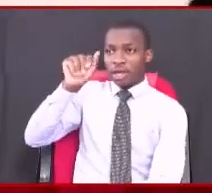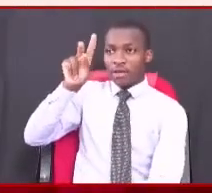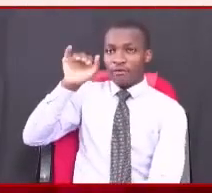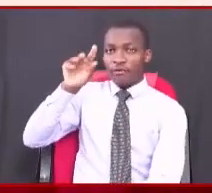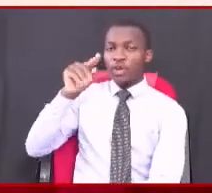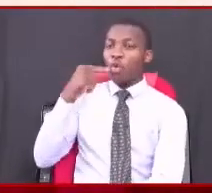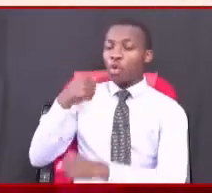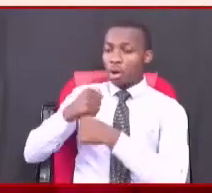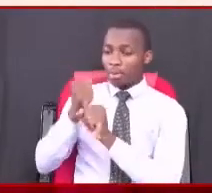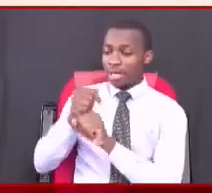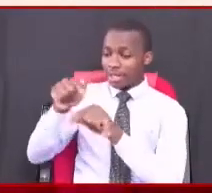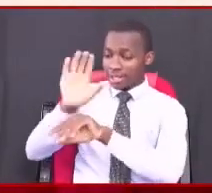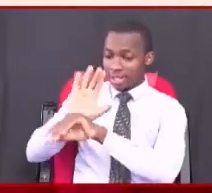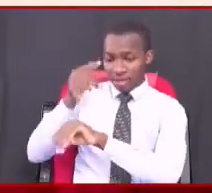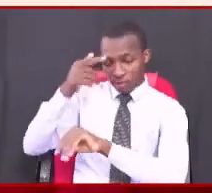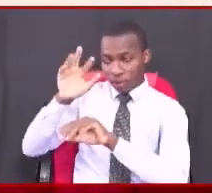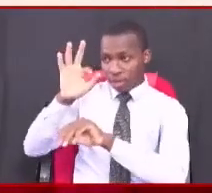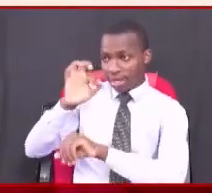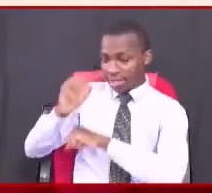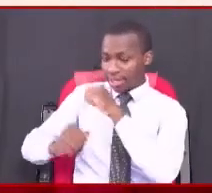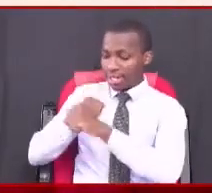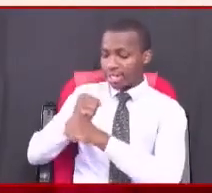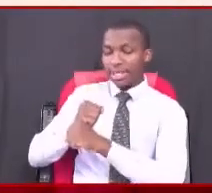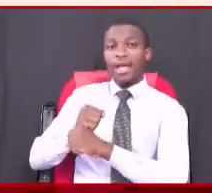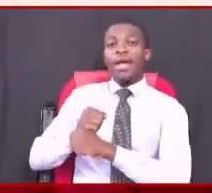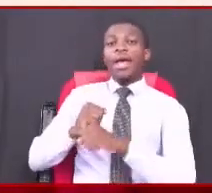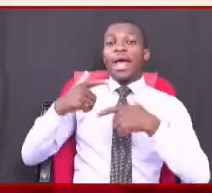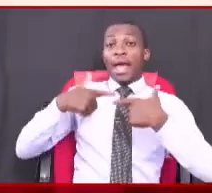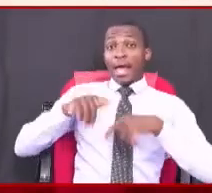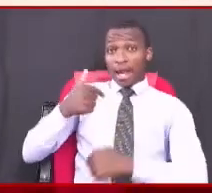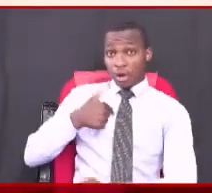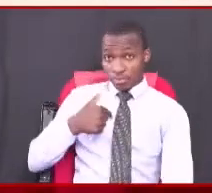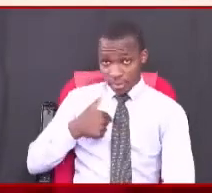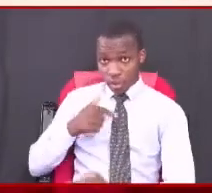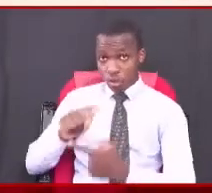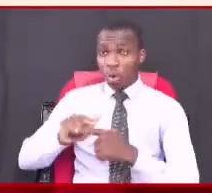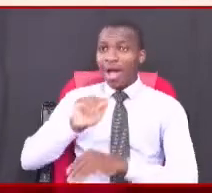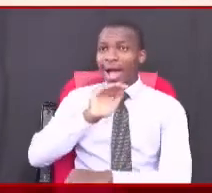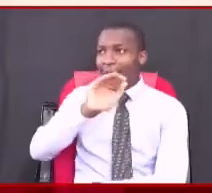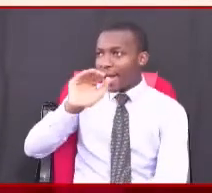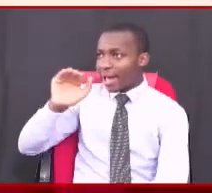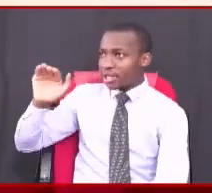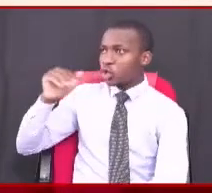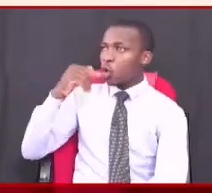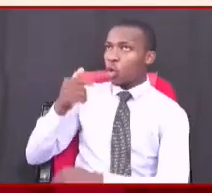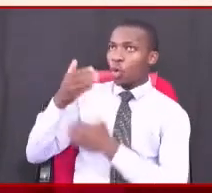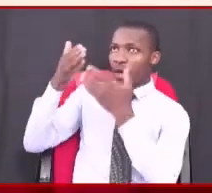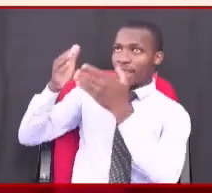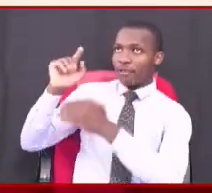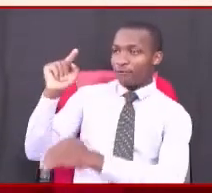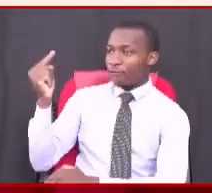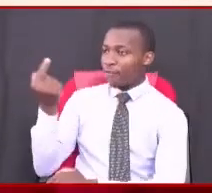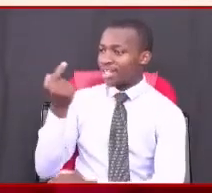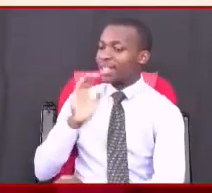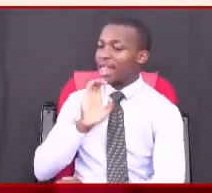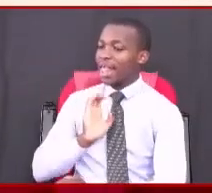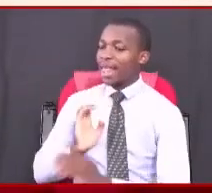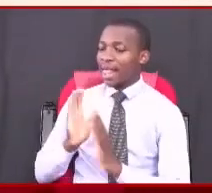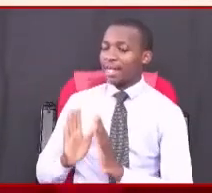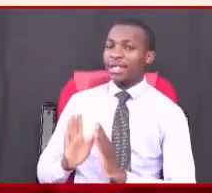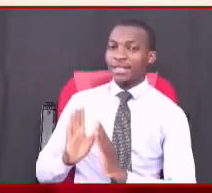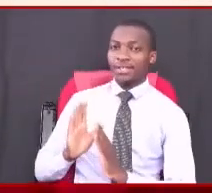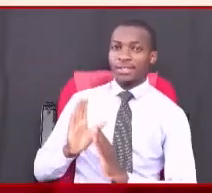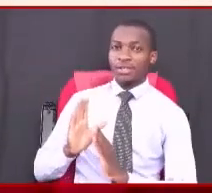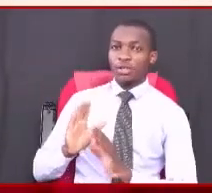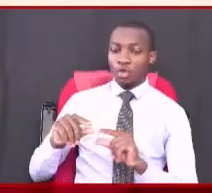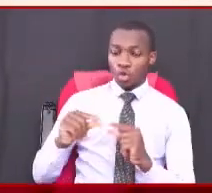years. Allow me, Reverend Mairori, to ask those who are there, the first elders council, to